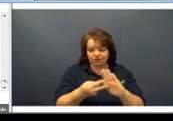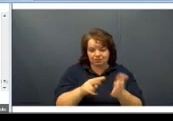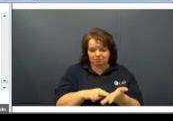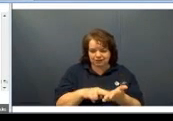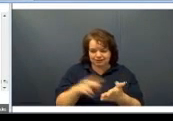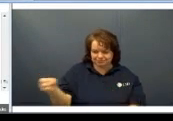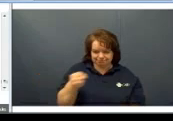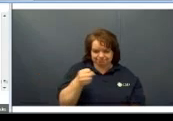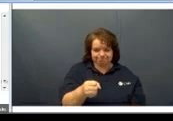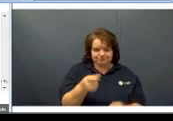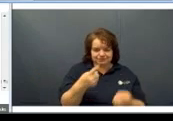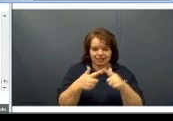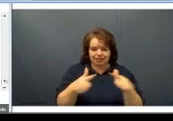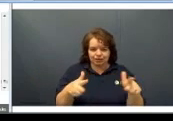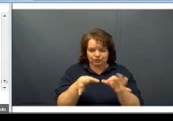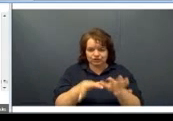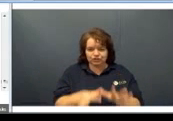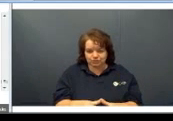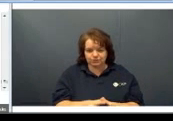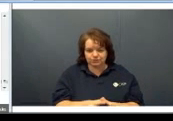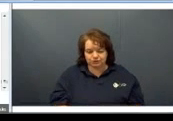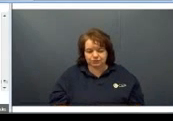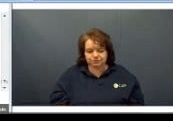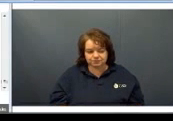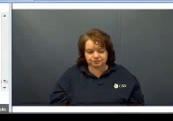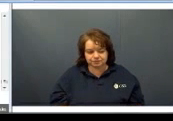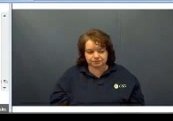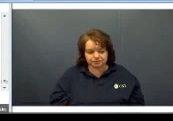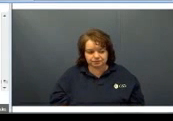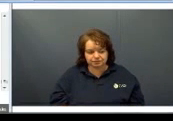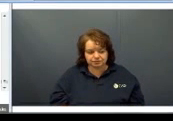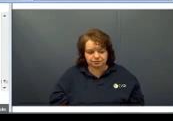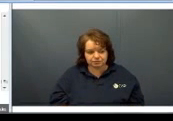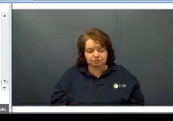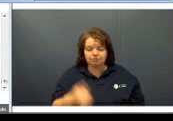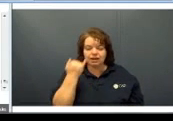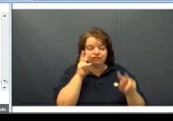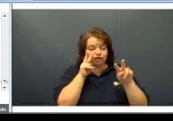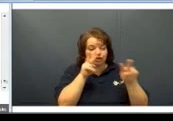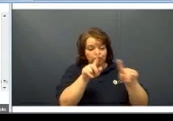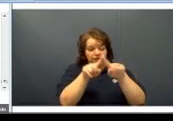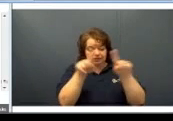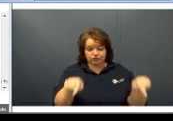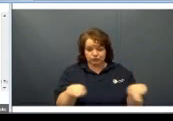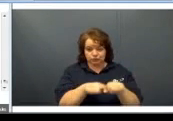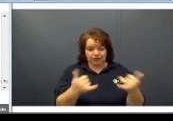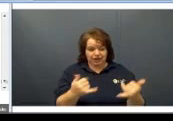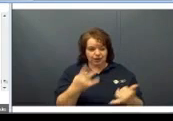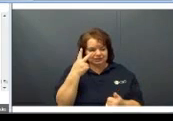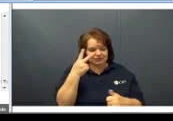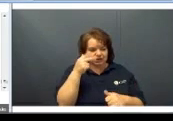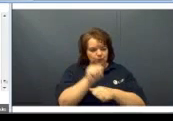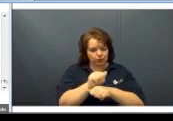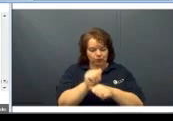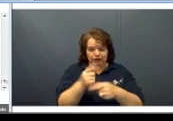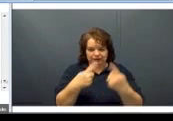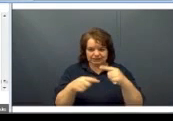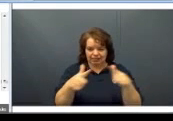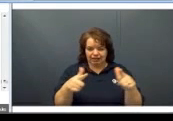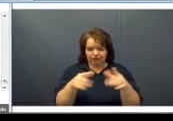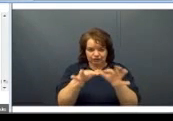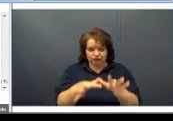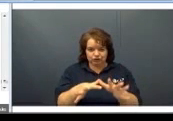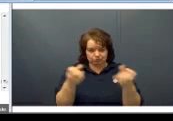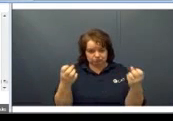made. And often that's in the form of a sign language interpreter. If you look at our screen right